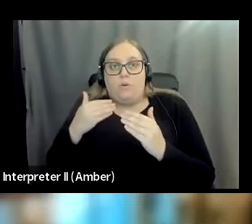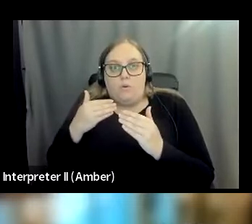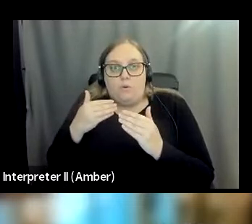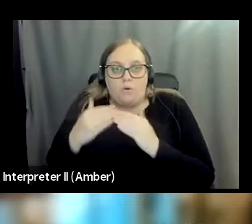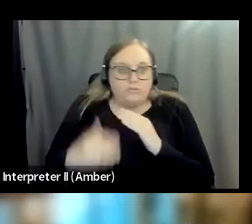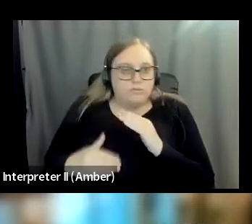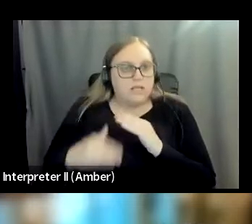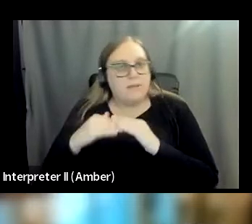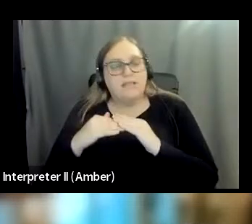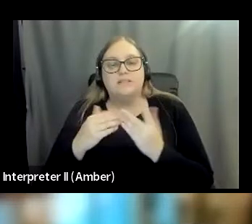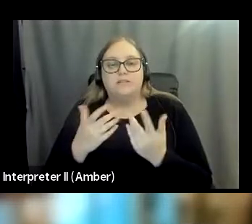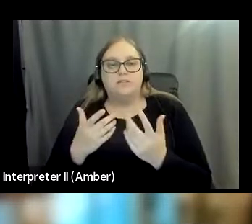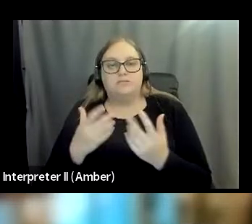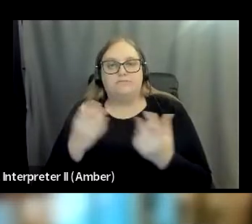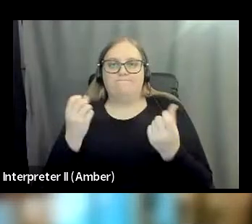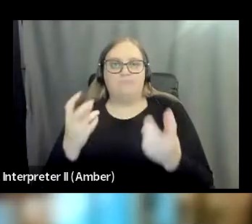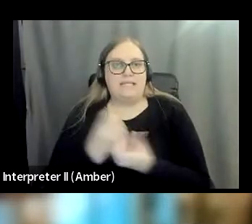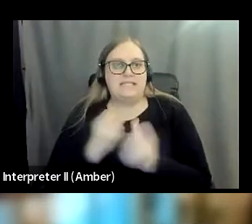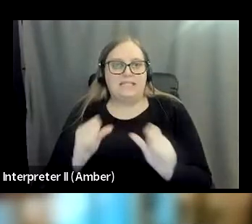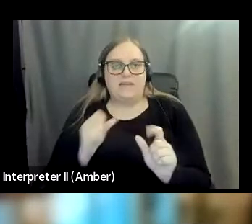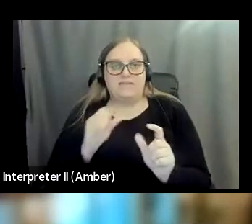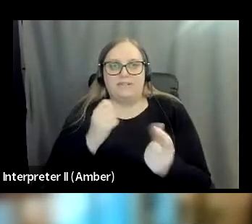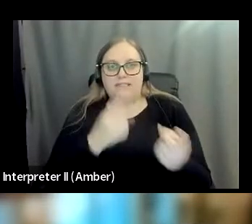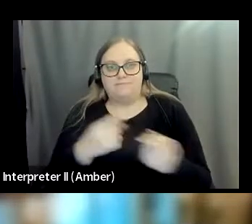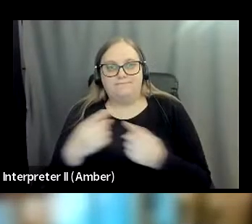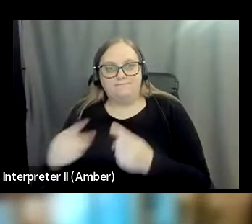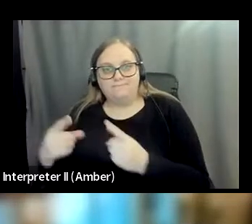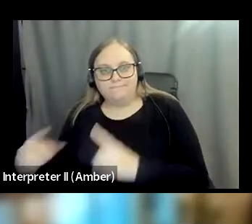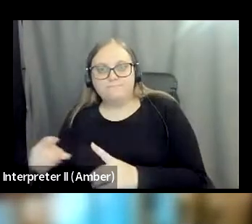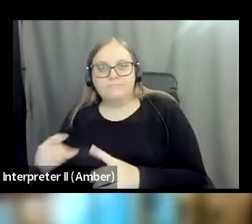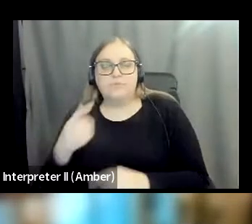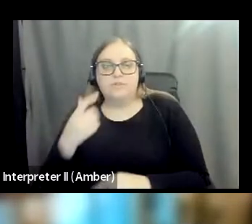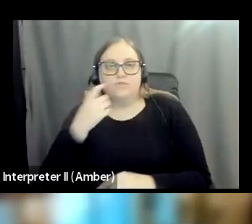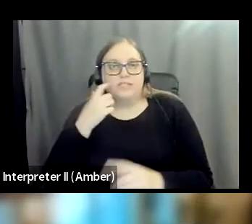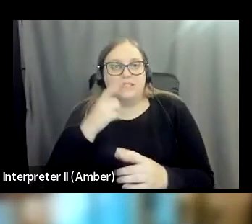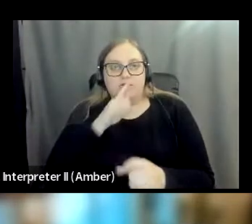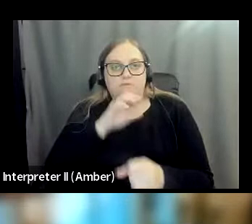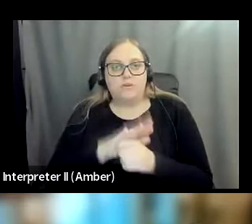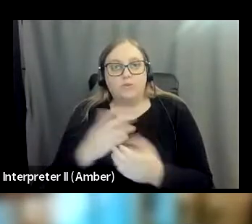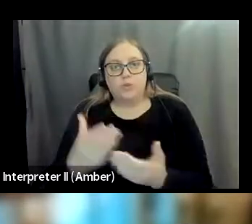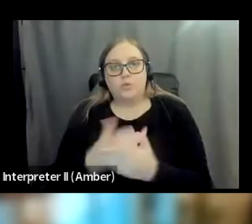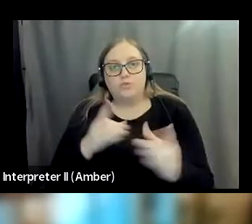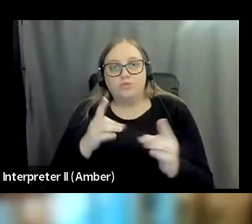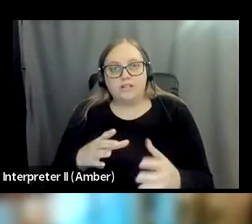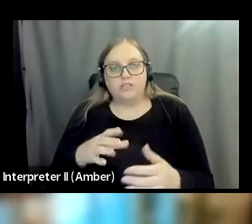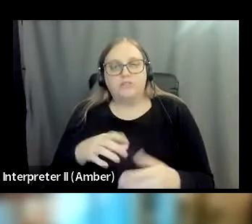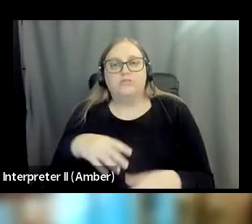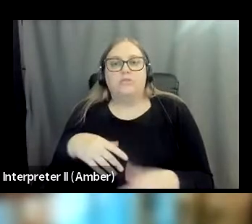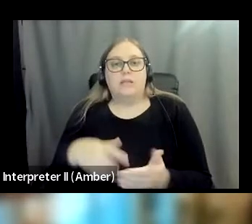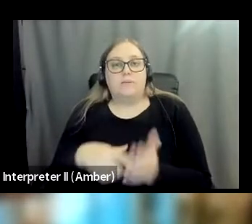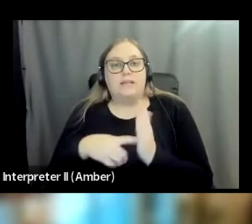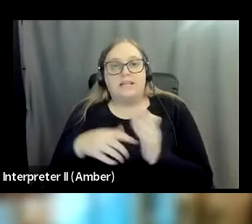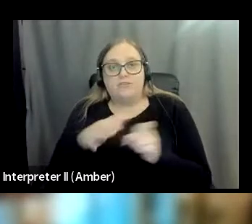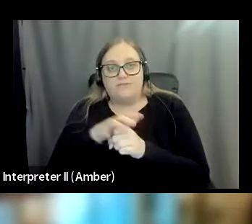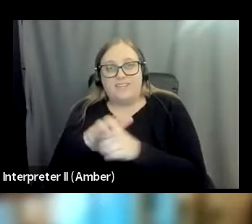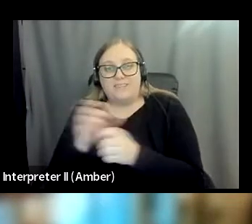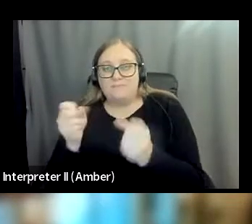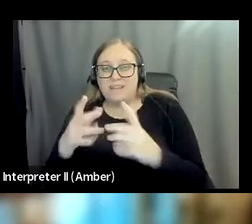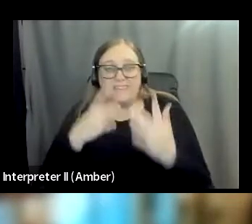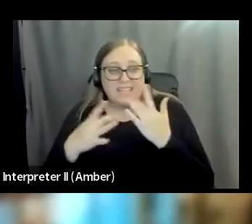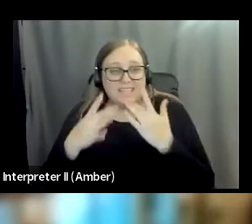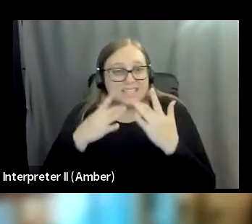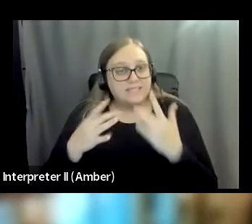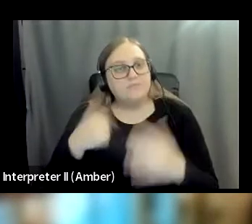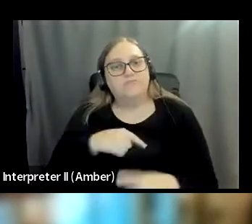capacity. There has been numerous safety incidents. We recently confirmed a new director with a mandate to urgently fill many vacancies, and